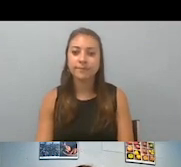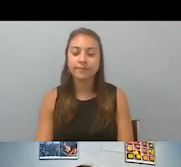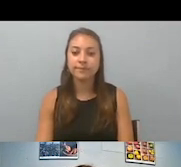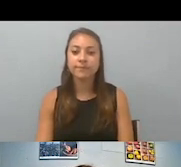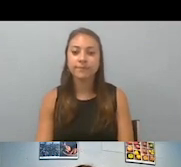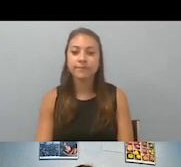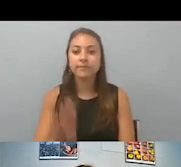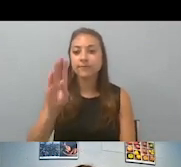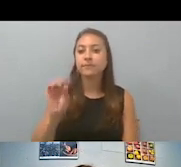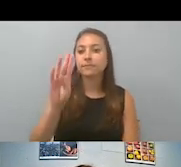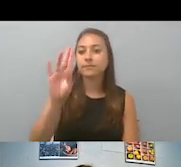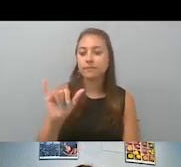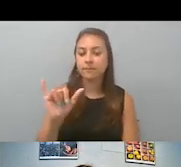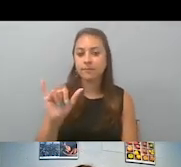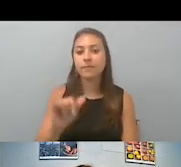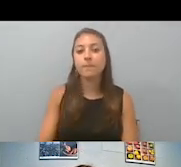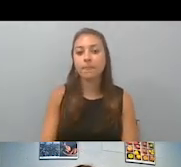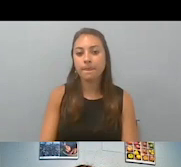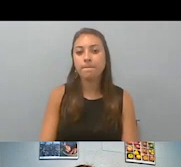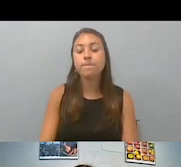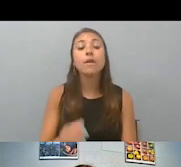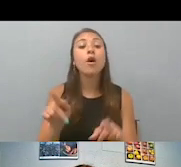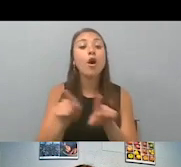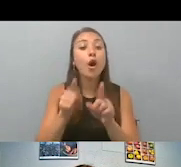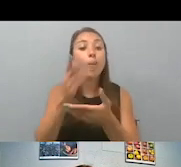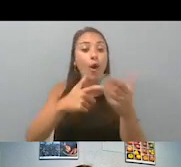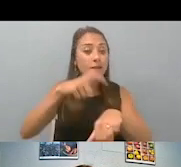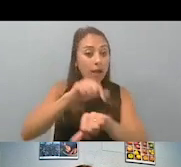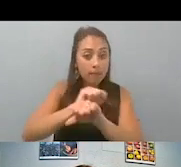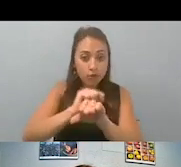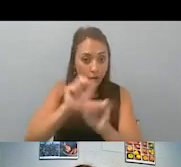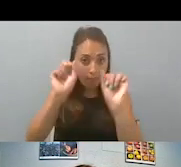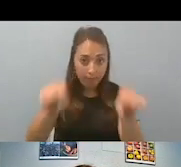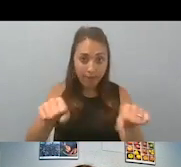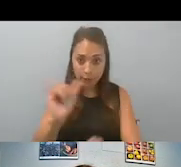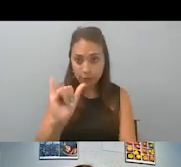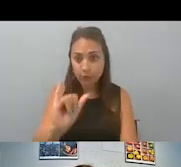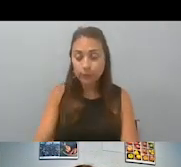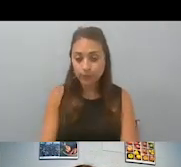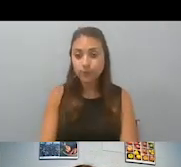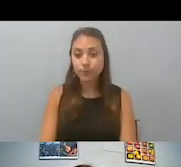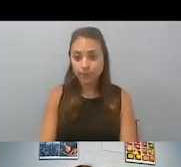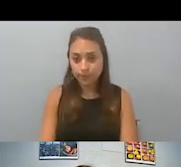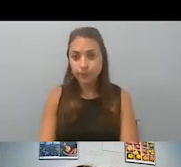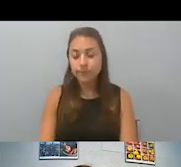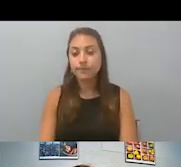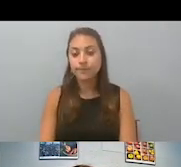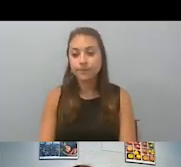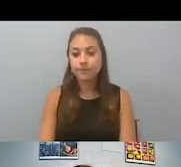Yeah, and then in terms of actual part-time employment, we have those opportunities as well in all of our units,